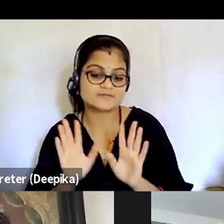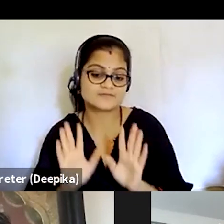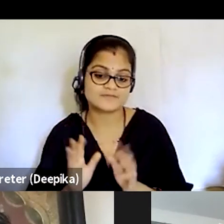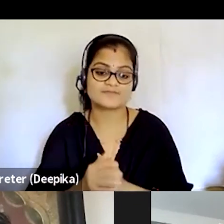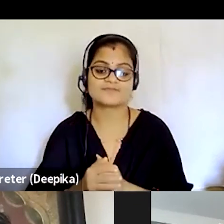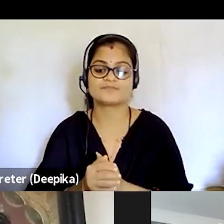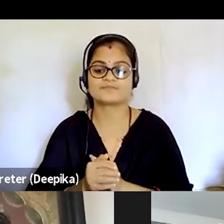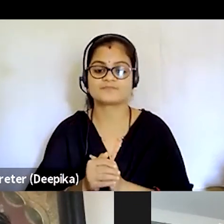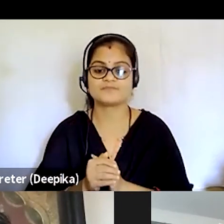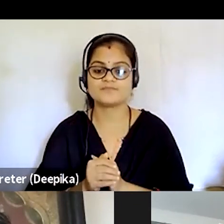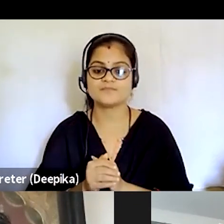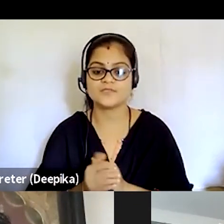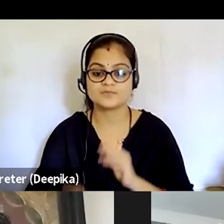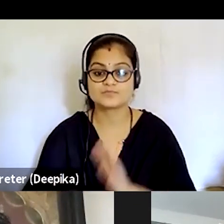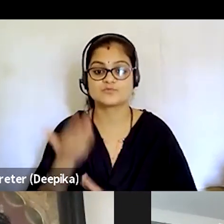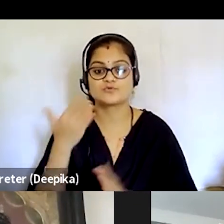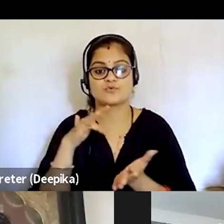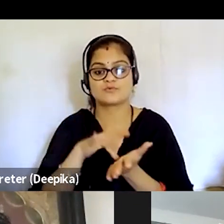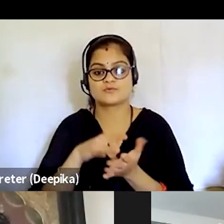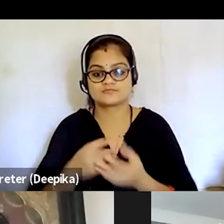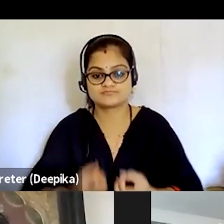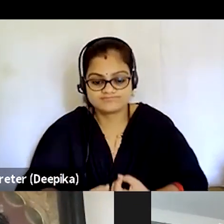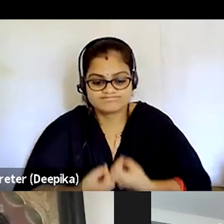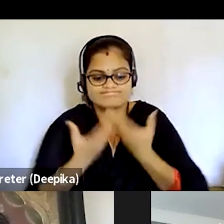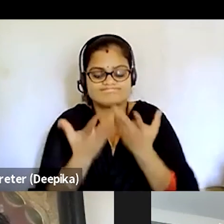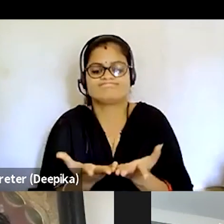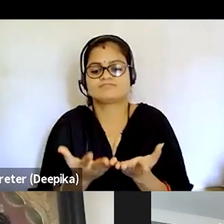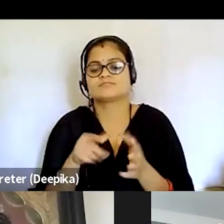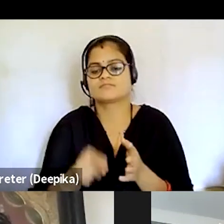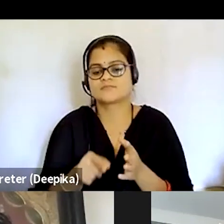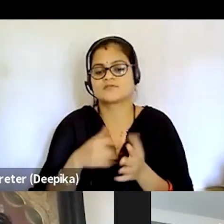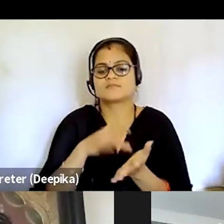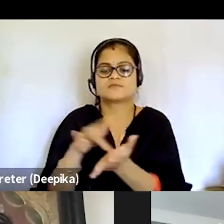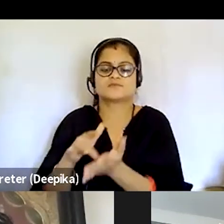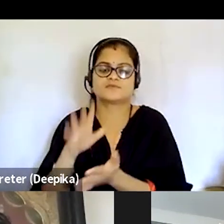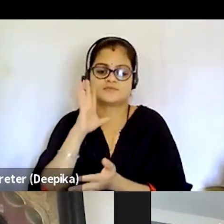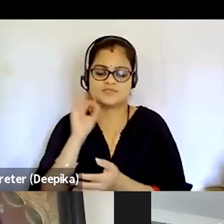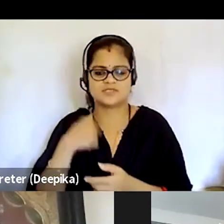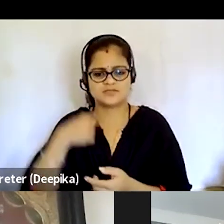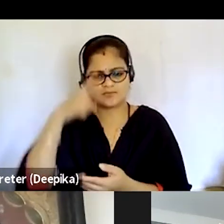music, but you need more places to be able to showcase what you have. So for that, I really believe that